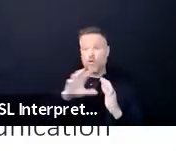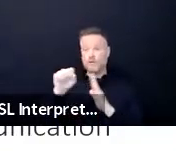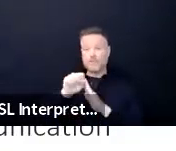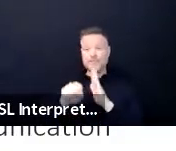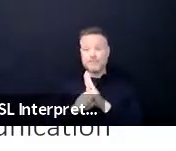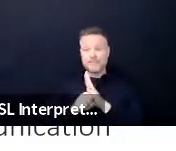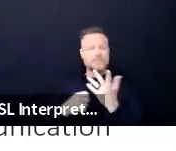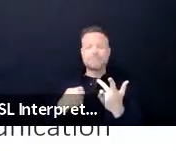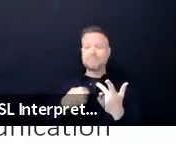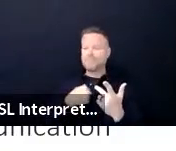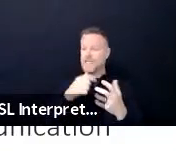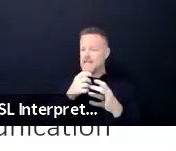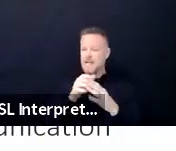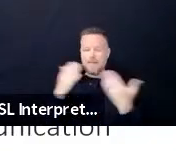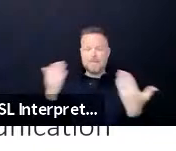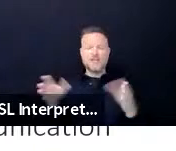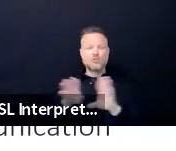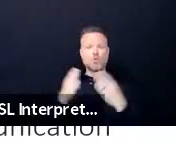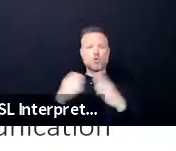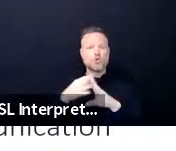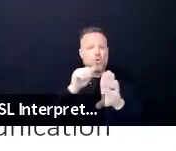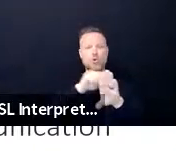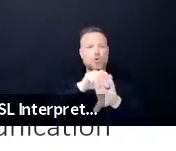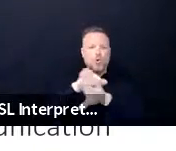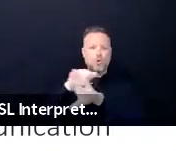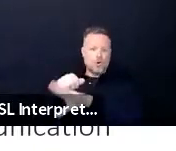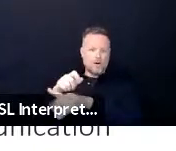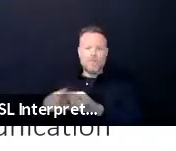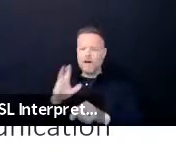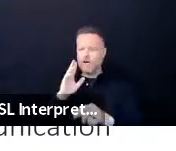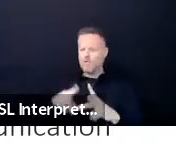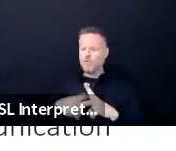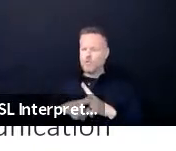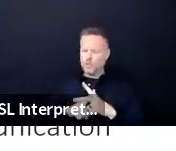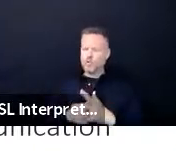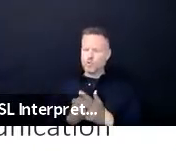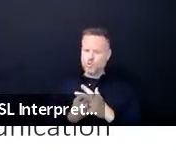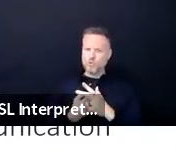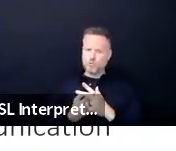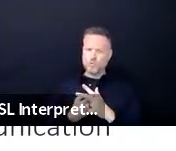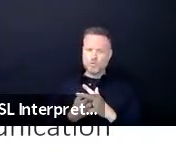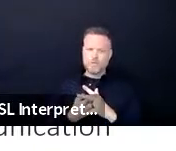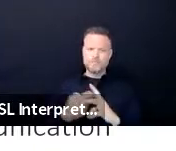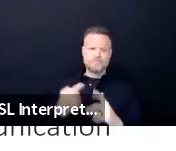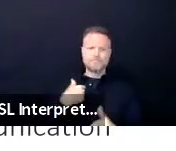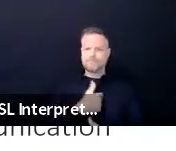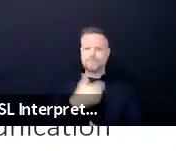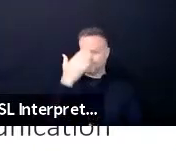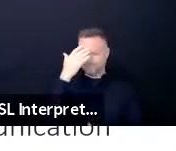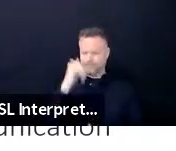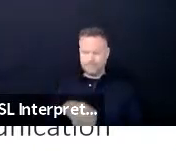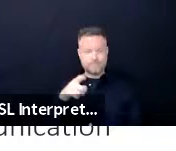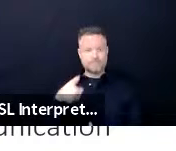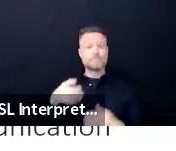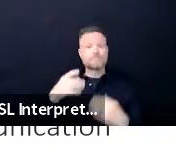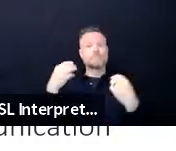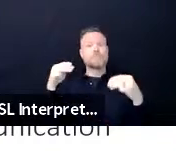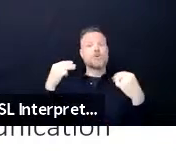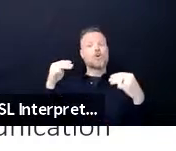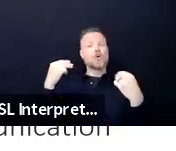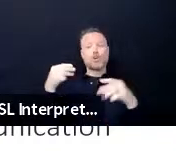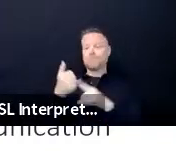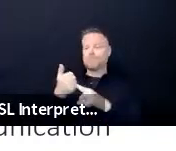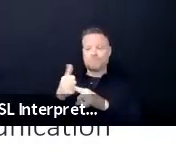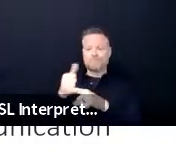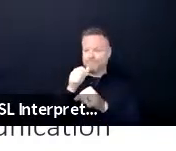as much from door to door, as I said, but we're starting because we realize that that marketing is not